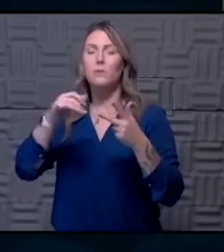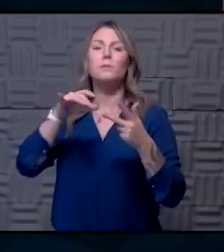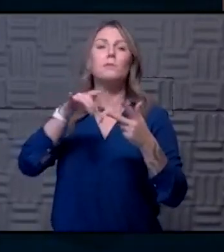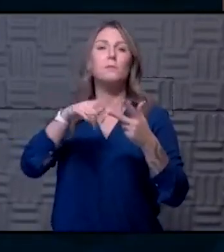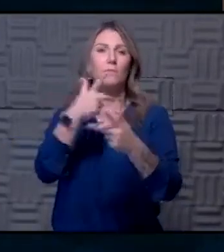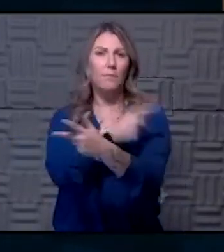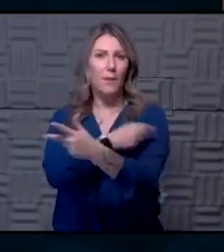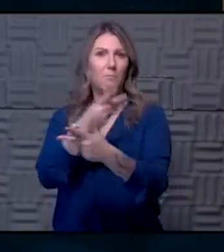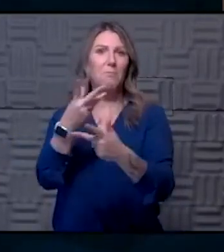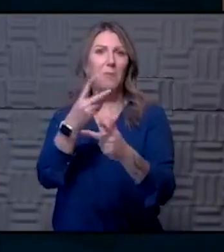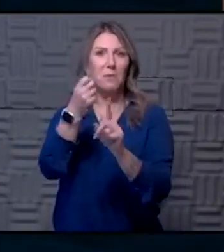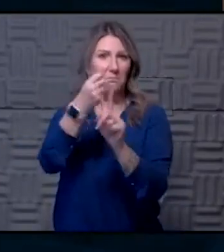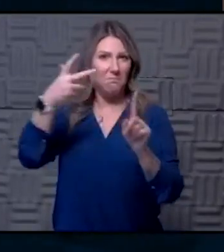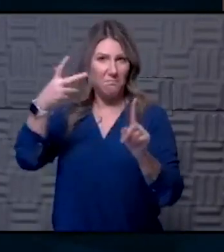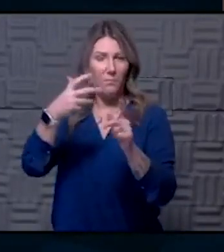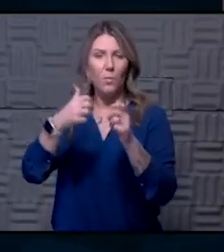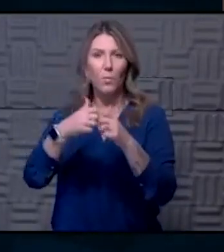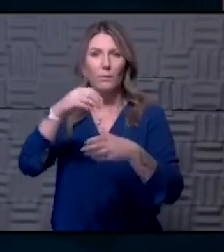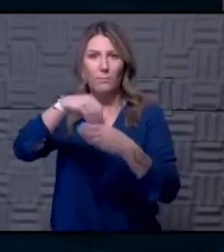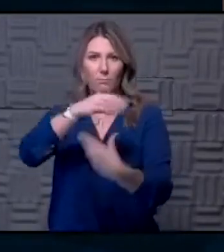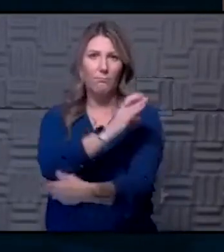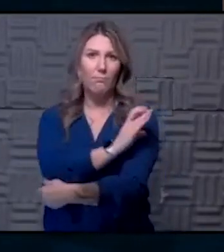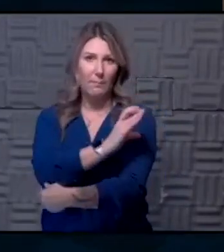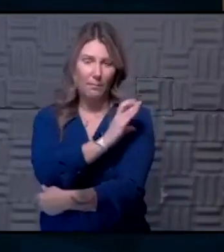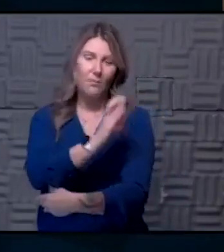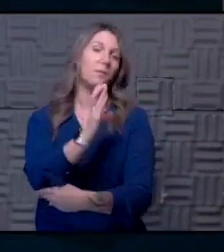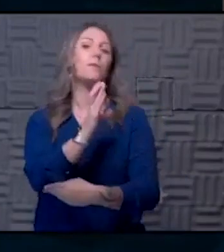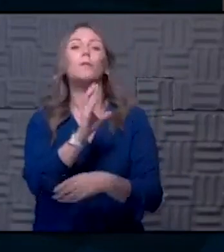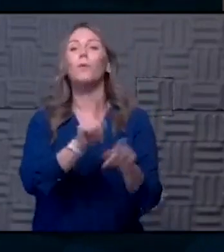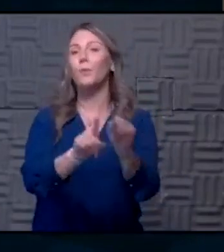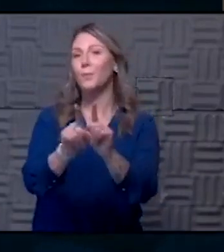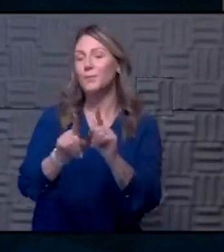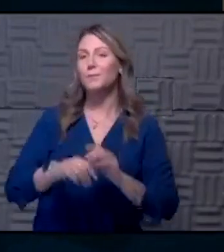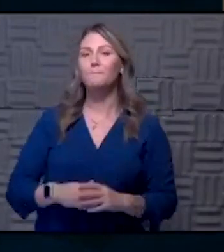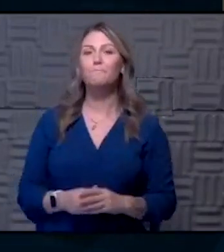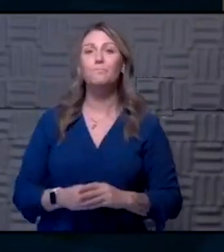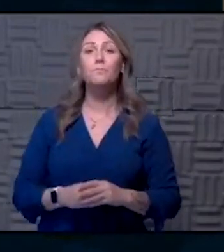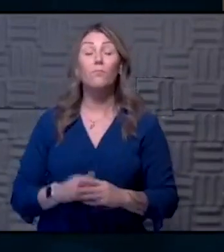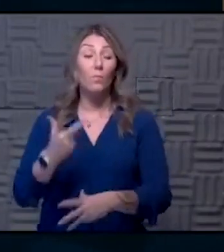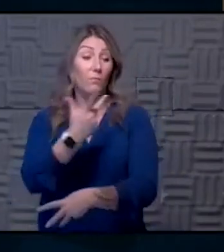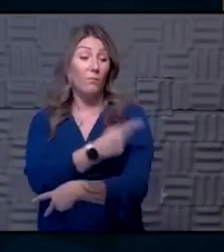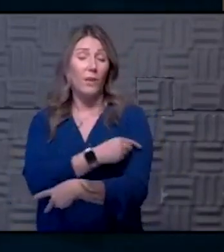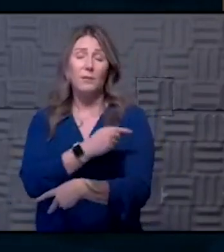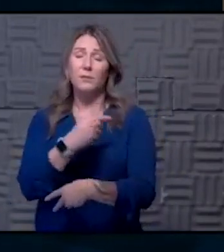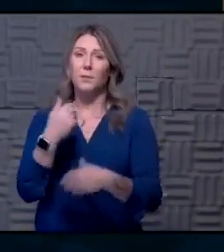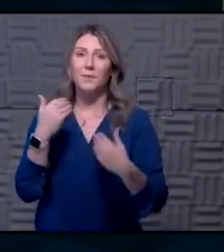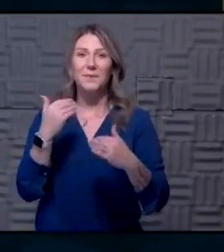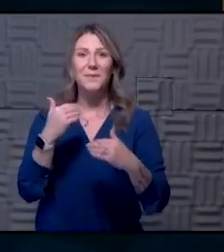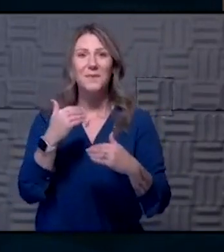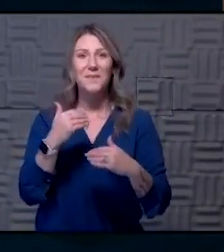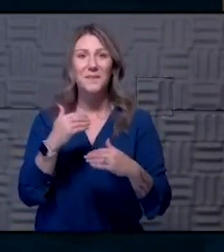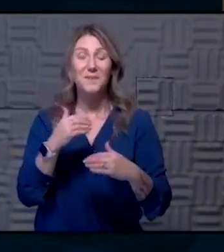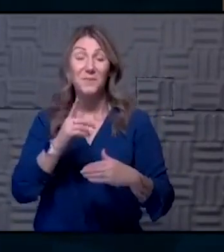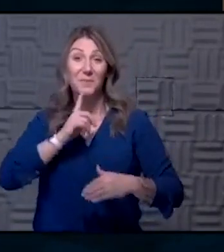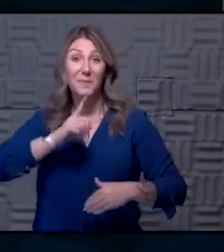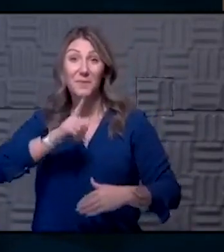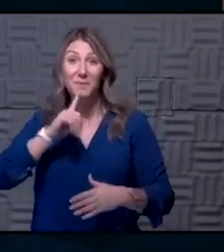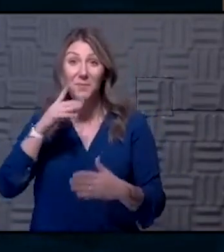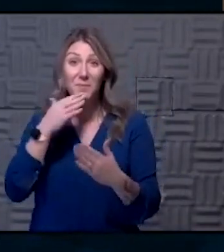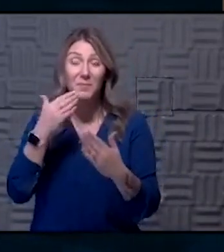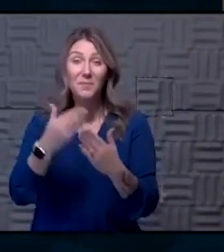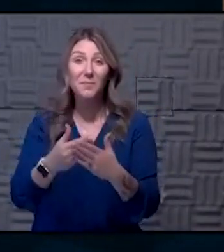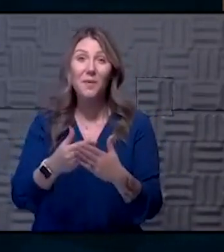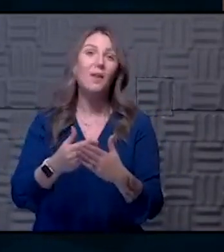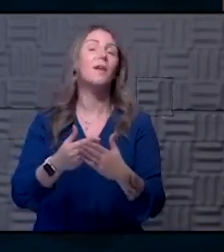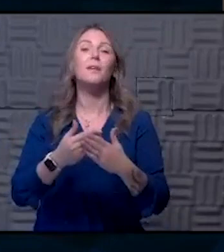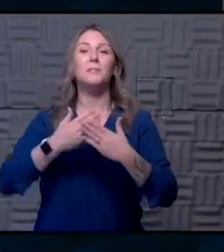and do some within our clinics as well. So vaccination is going very well. We're